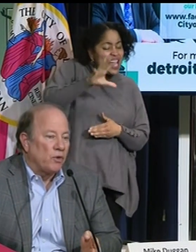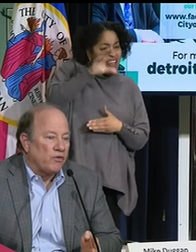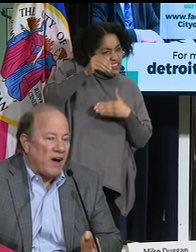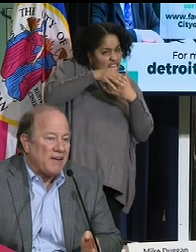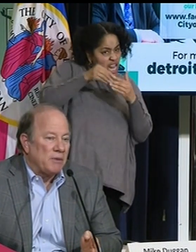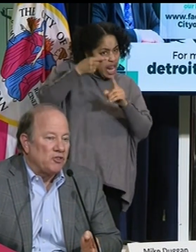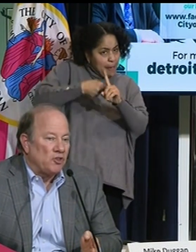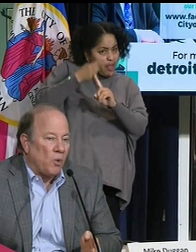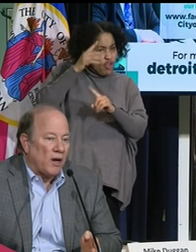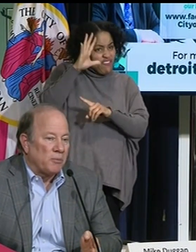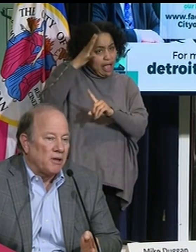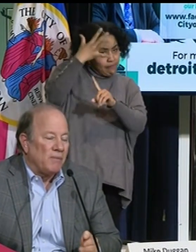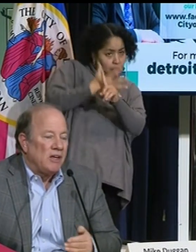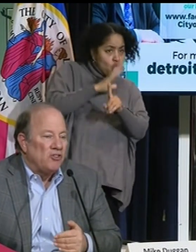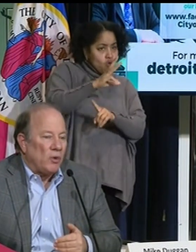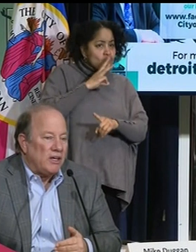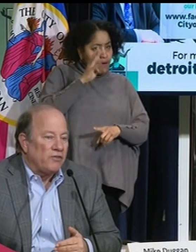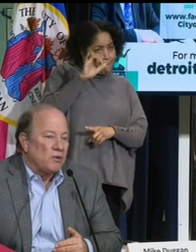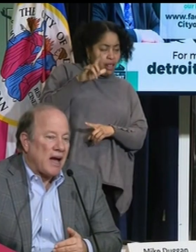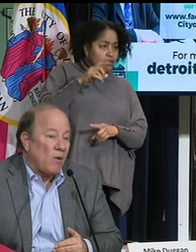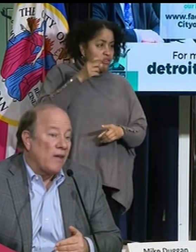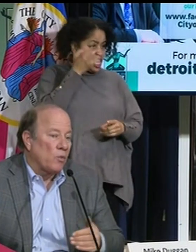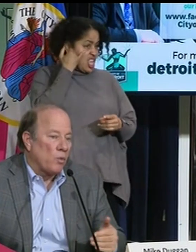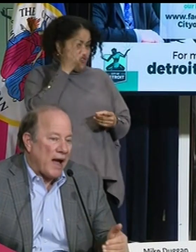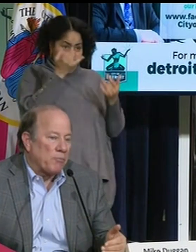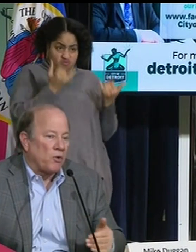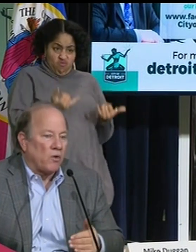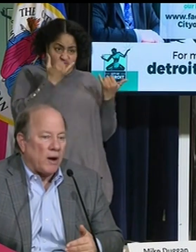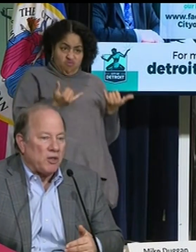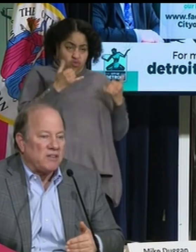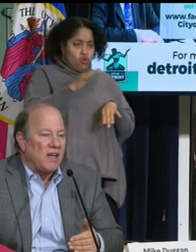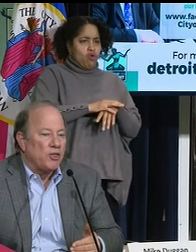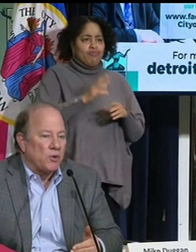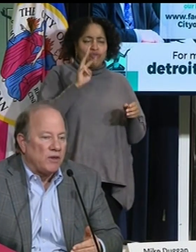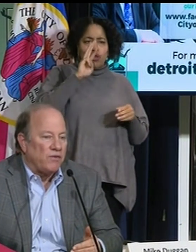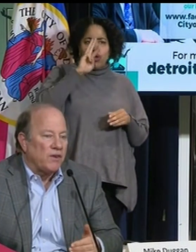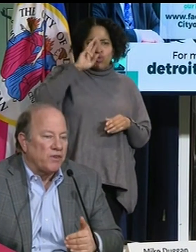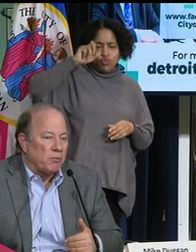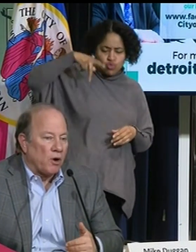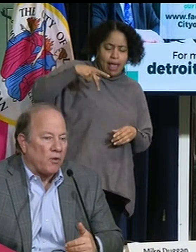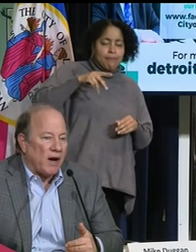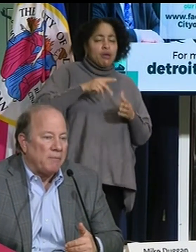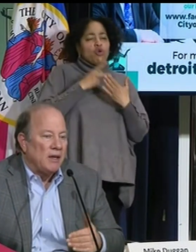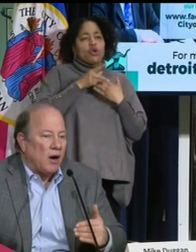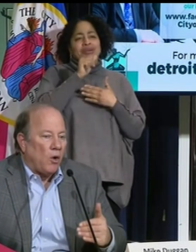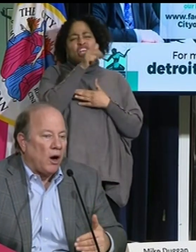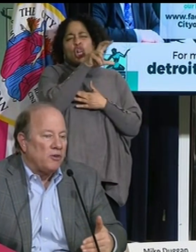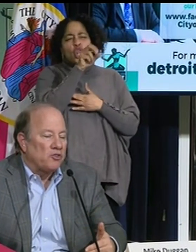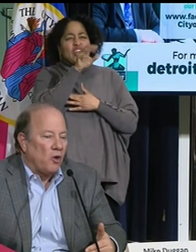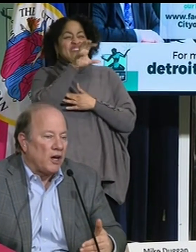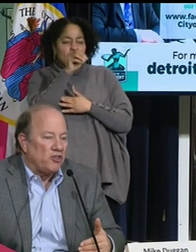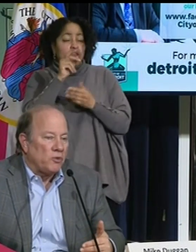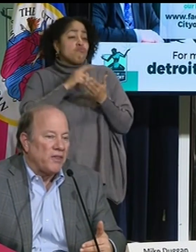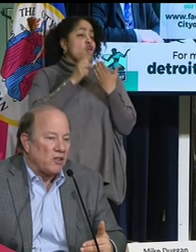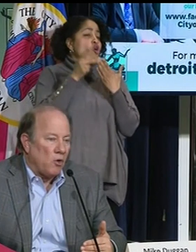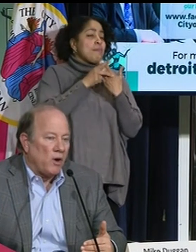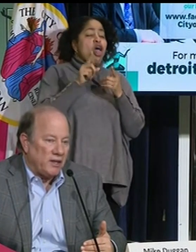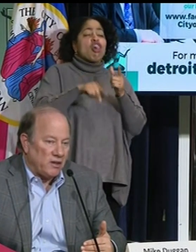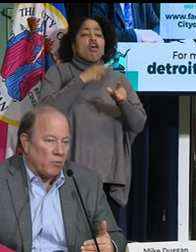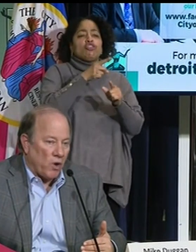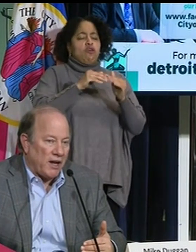month for 5 months of your water bill. So if you're now on the WRAP program or the 10-30-50 program, or as long as you're in